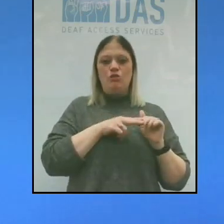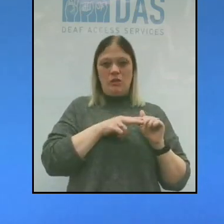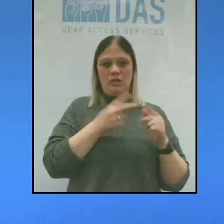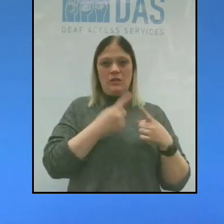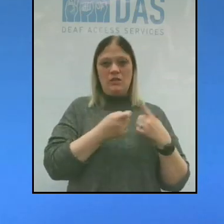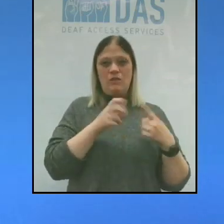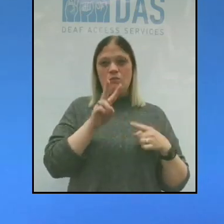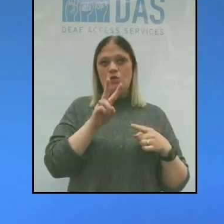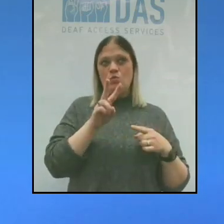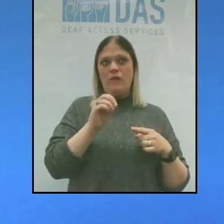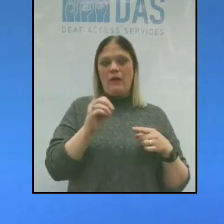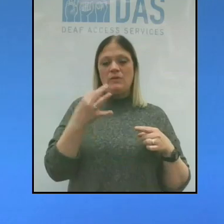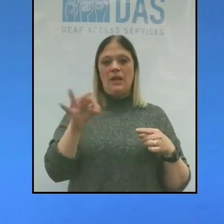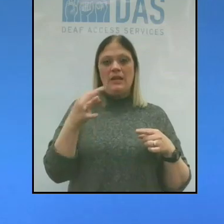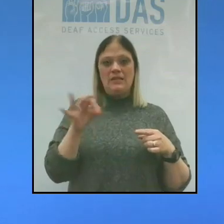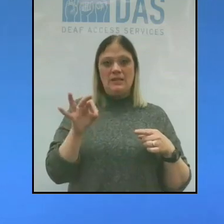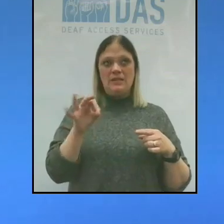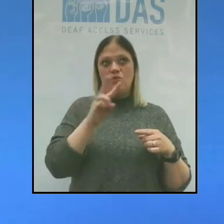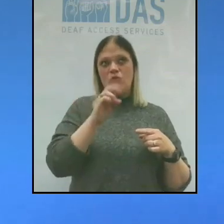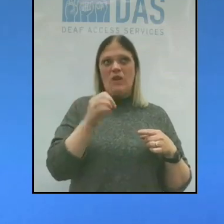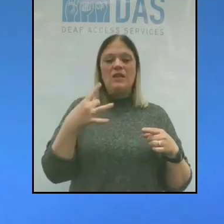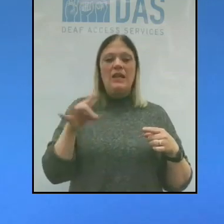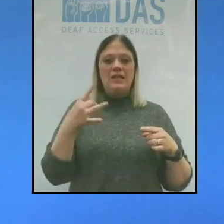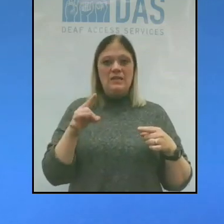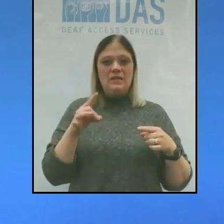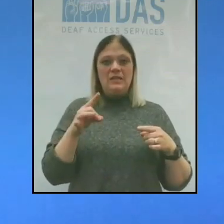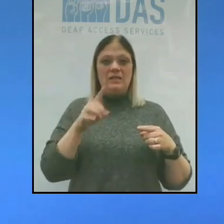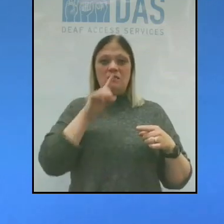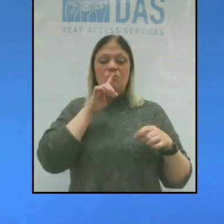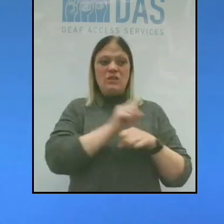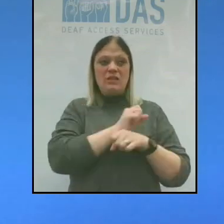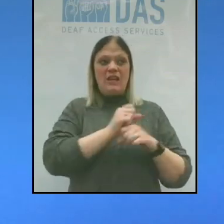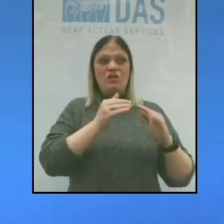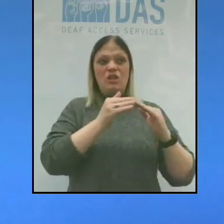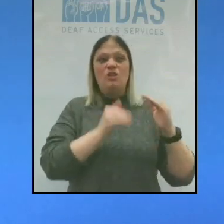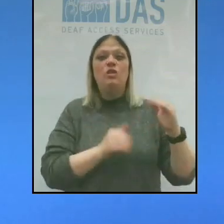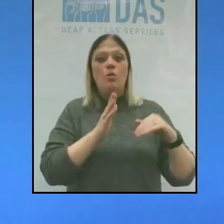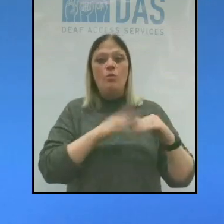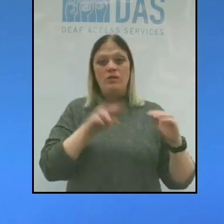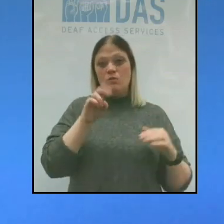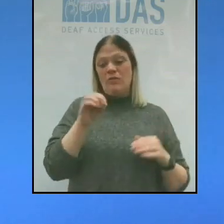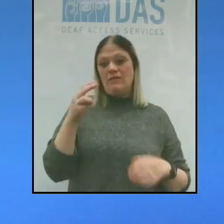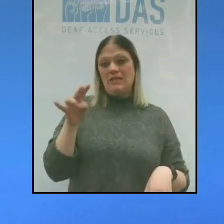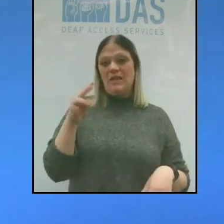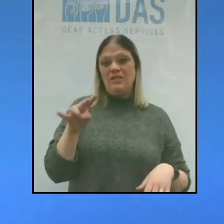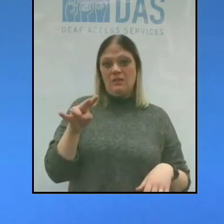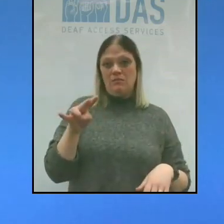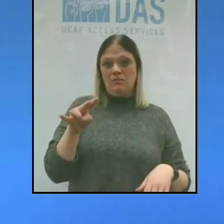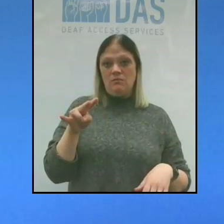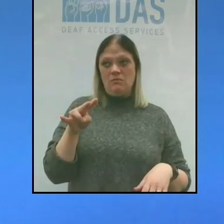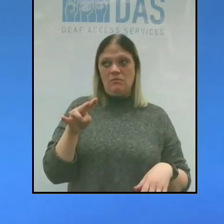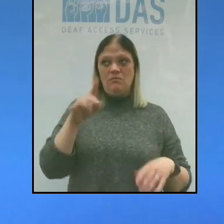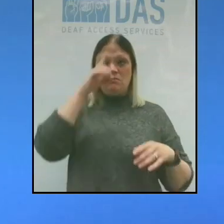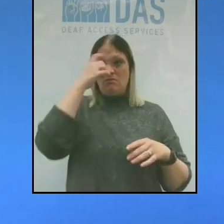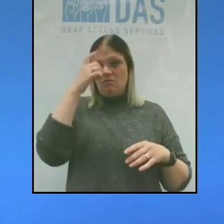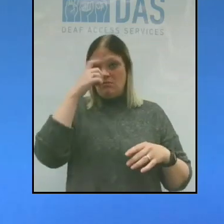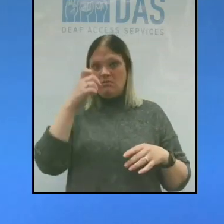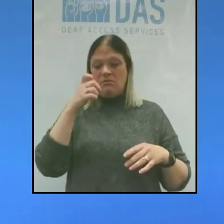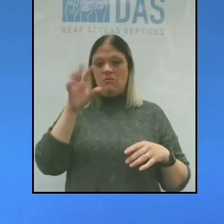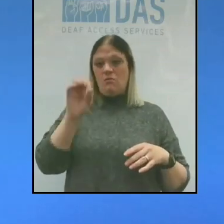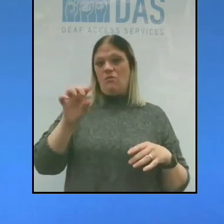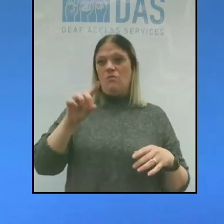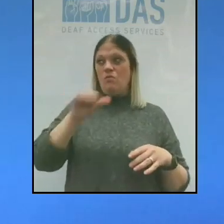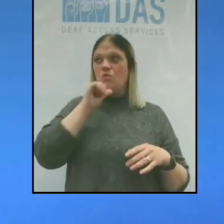from 2019 and 18, but it actually was lower than the numbers in 2017. So those are suspected overdoses. We don't